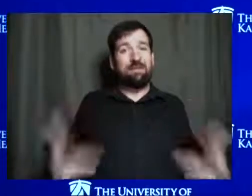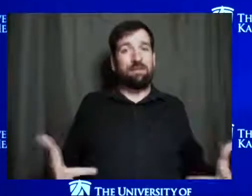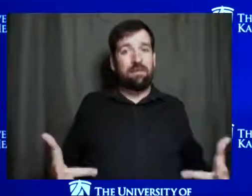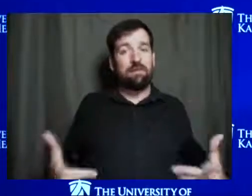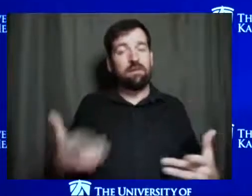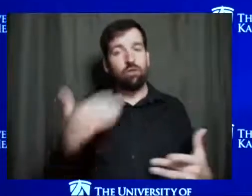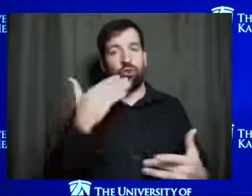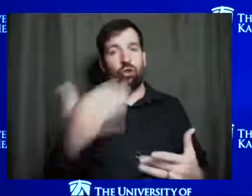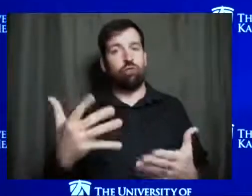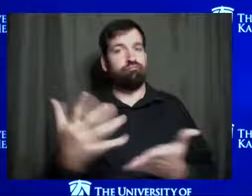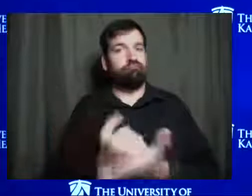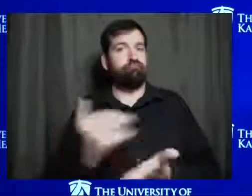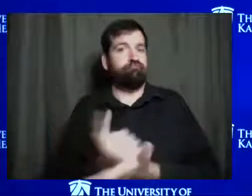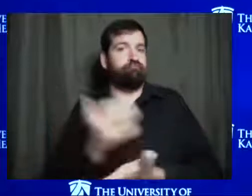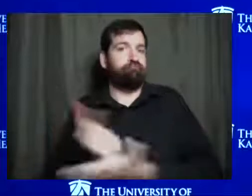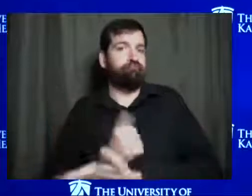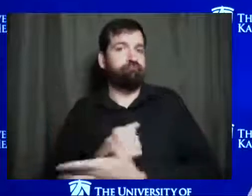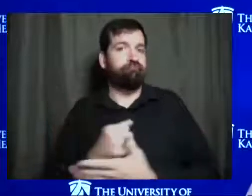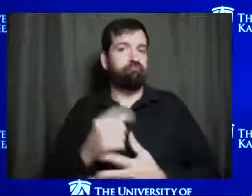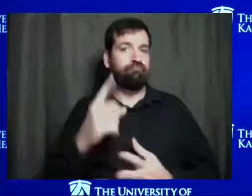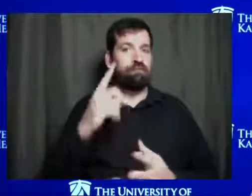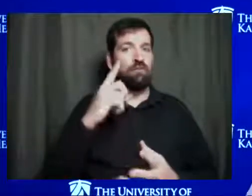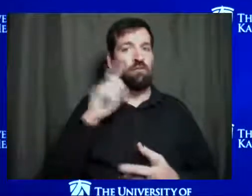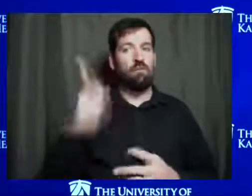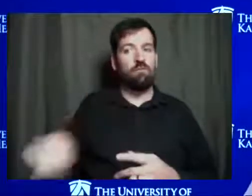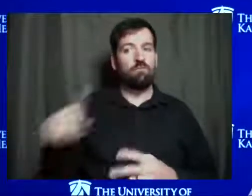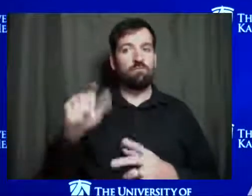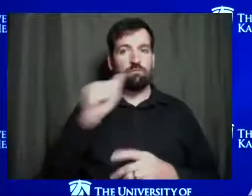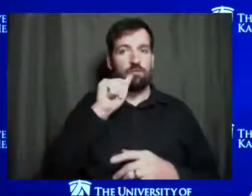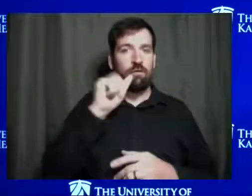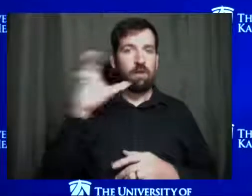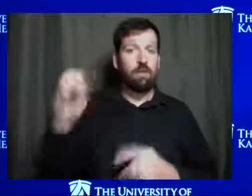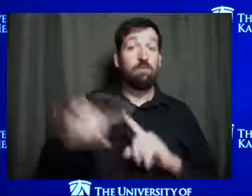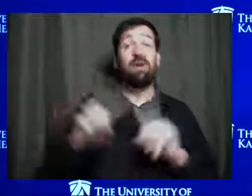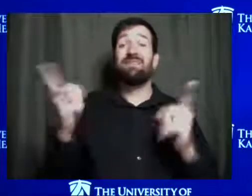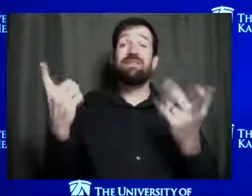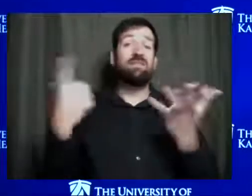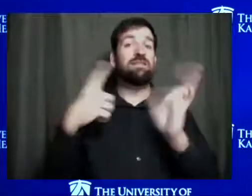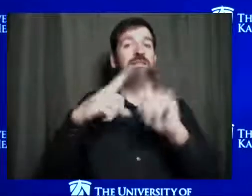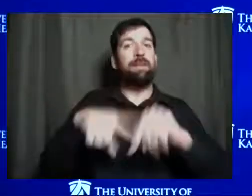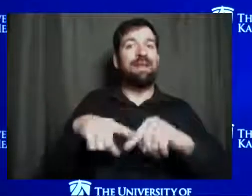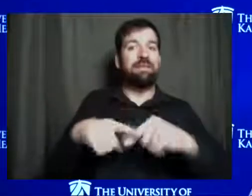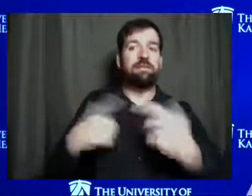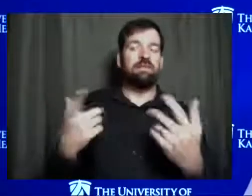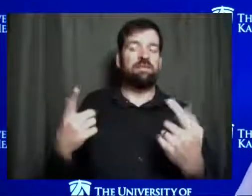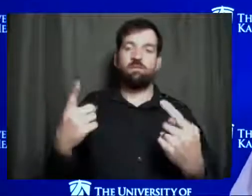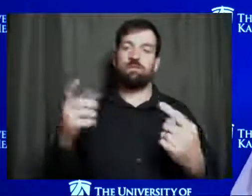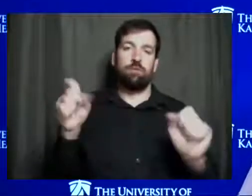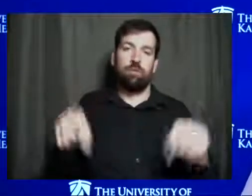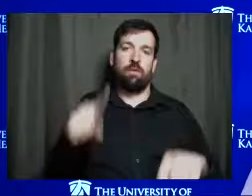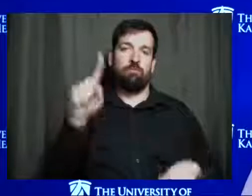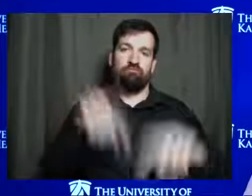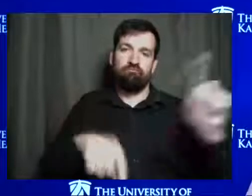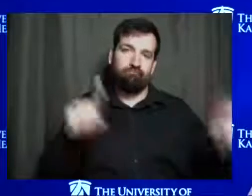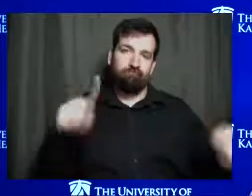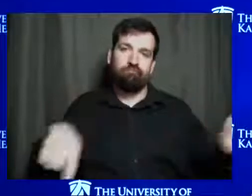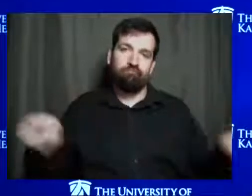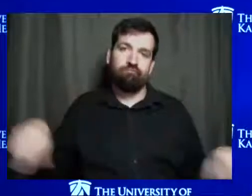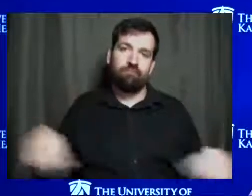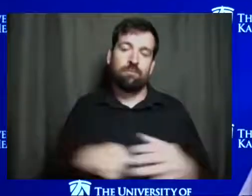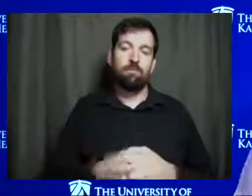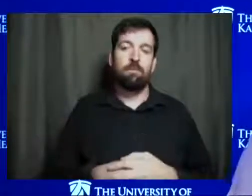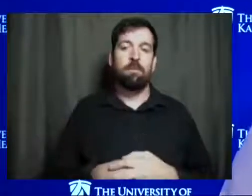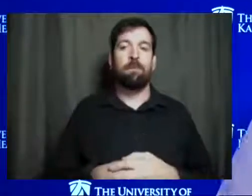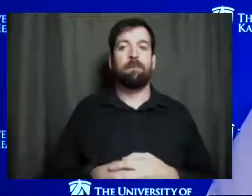those private institutions. But I think there could be, depending on what you're looking at, data points all over the place. I think we just